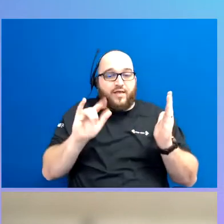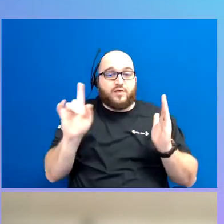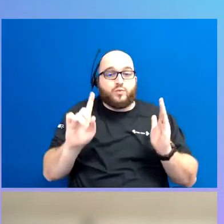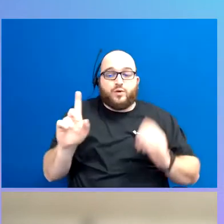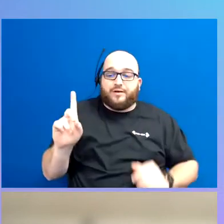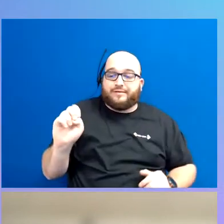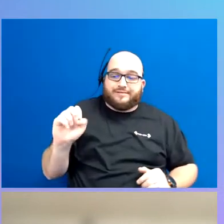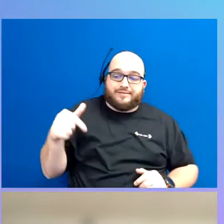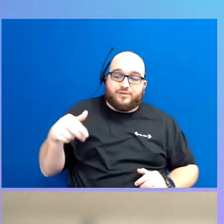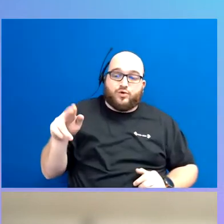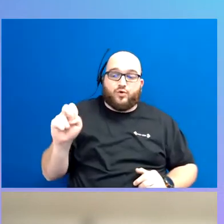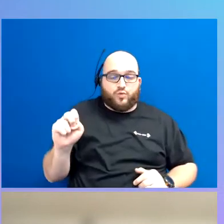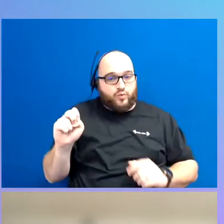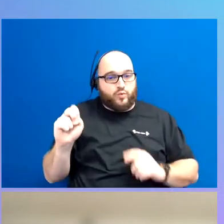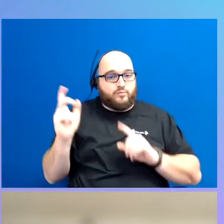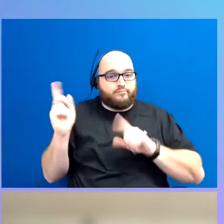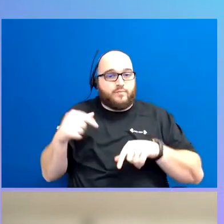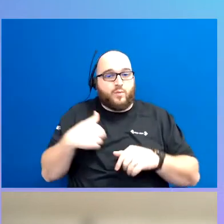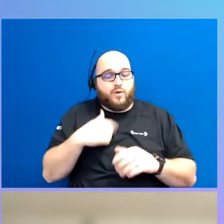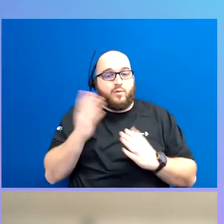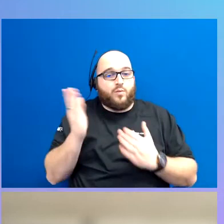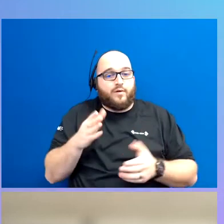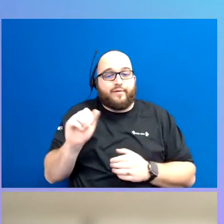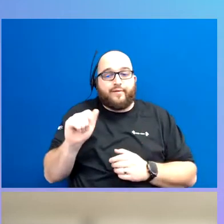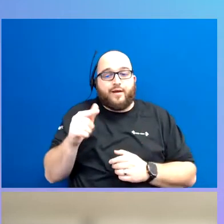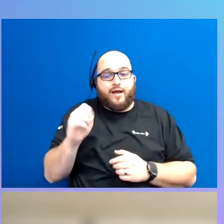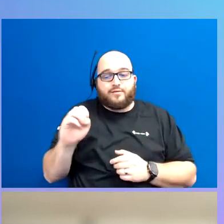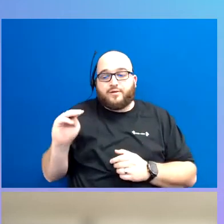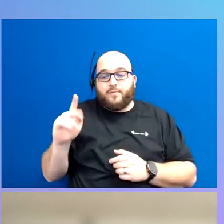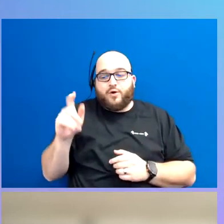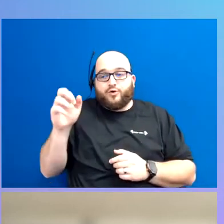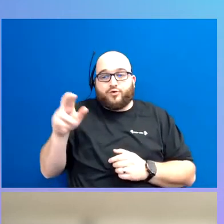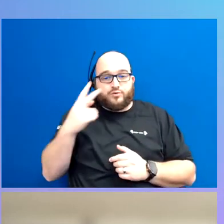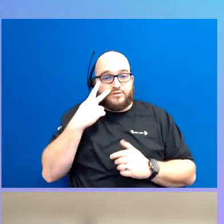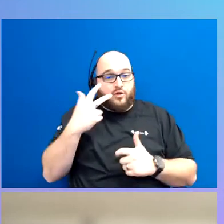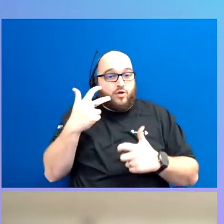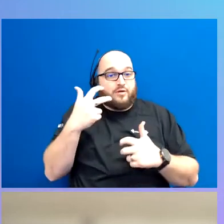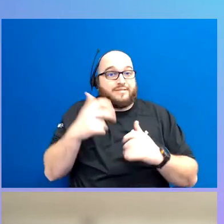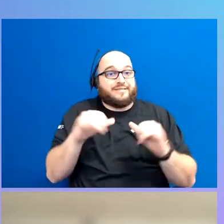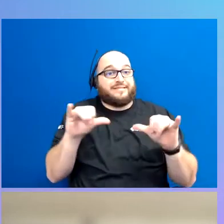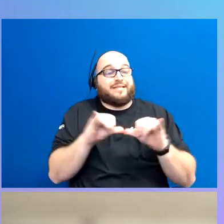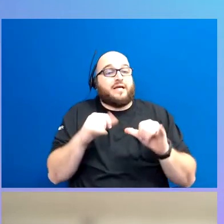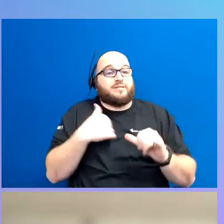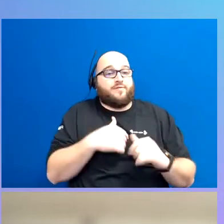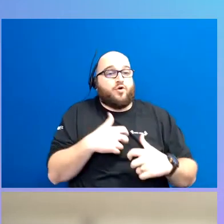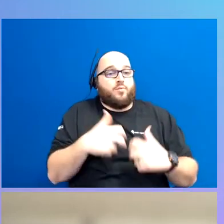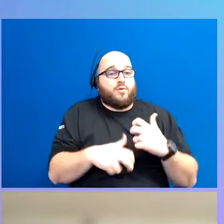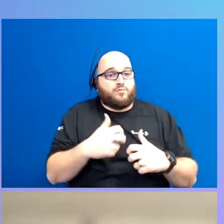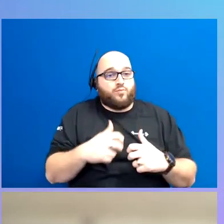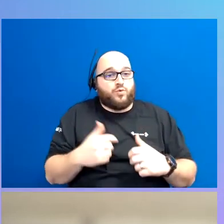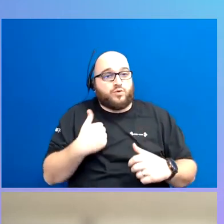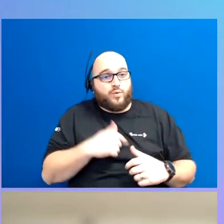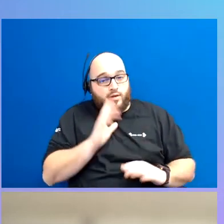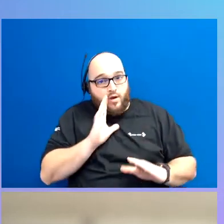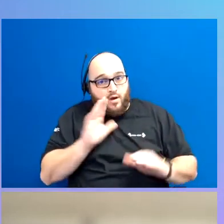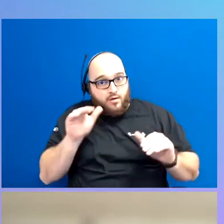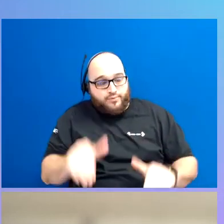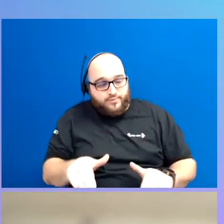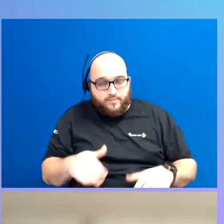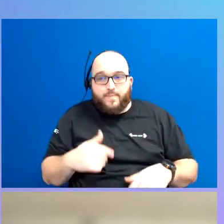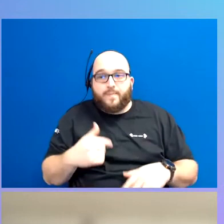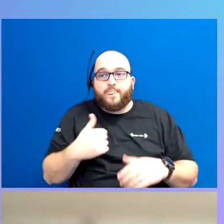we brought in Axe Monitor. We started to see the size of the problem, which was a bit of a shock, I have to say. And we ran a number of proof